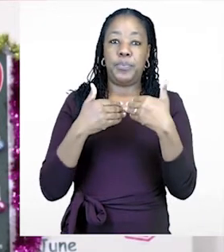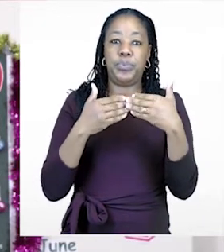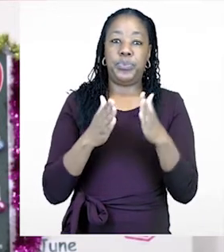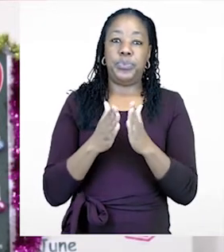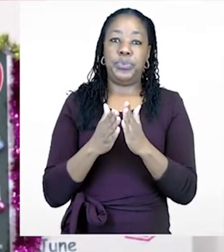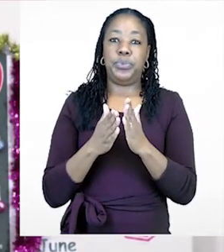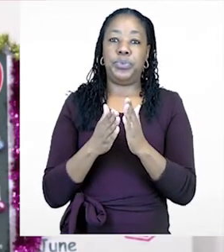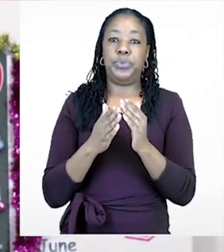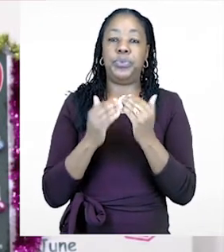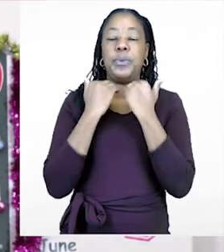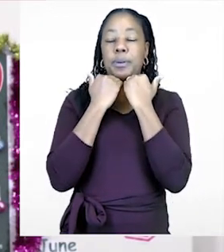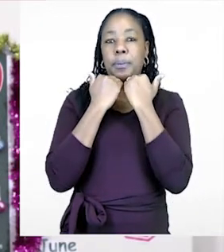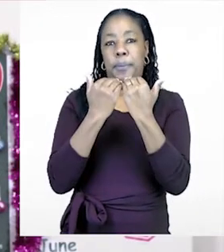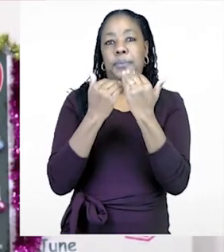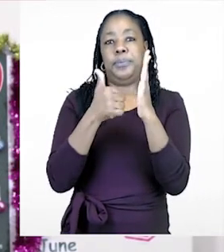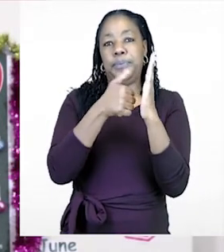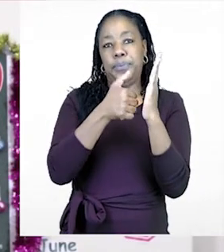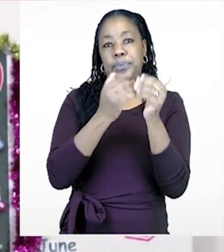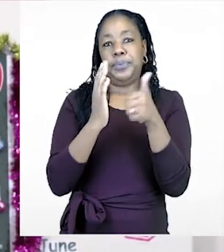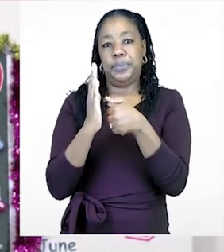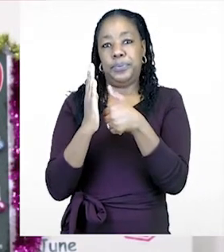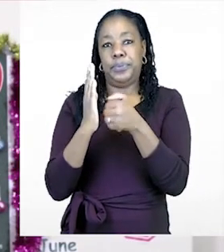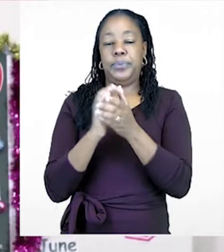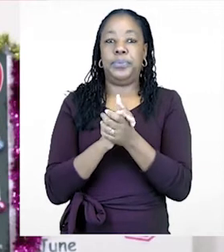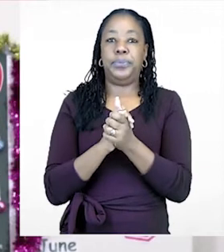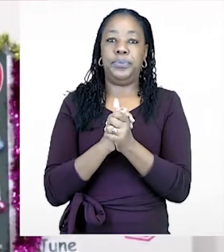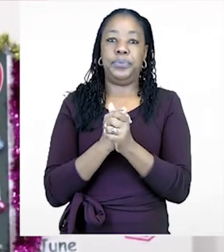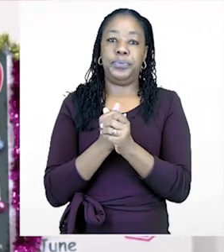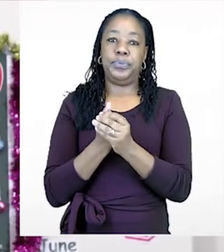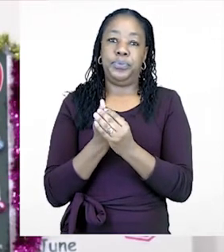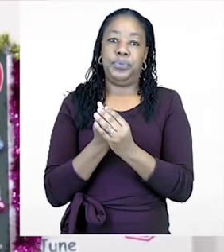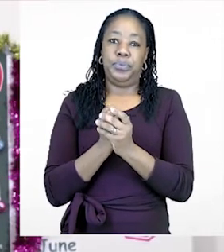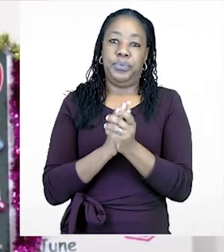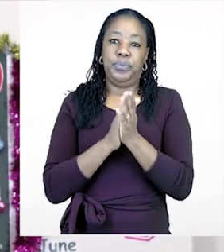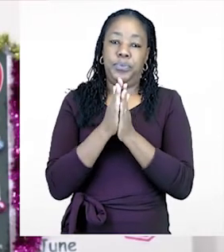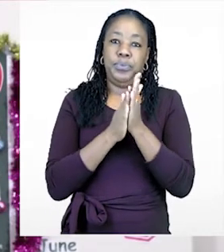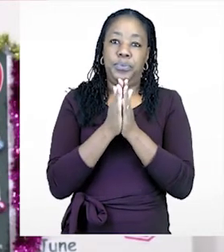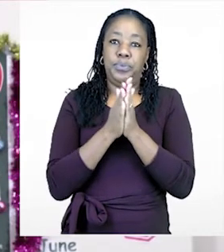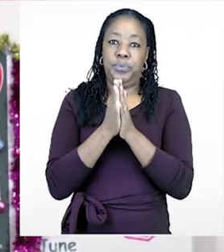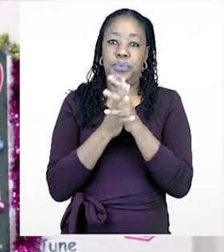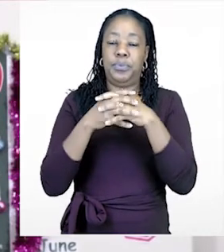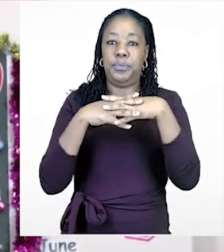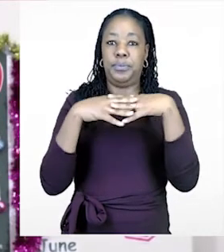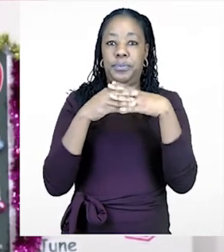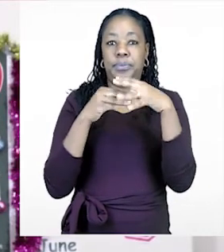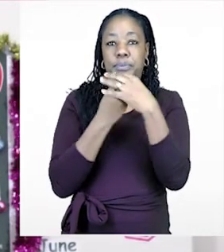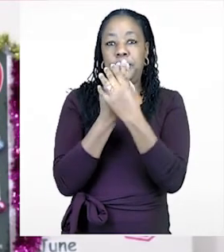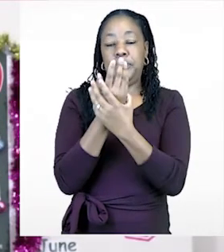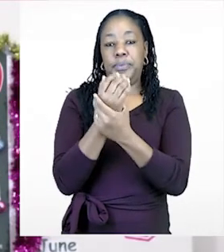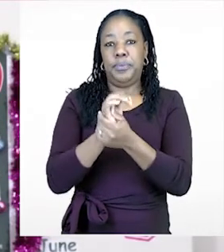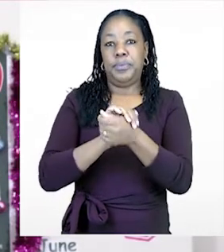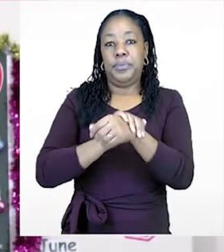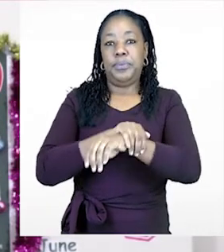very important for us to sanitize. And when we sanitize, make sure that you sanitize both of your hands,